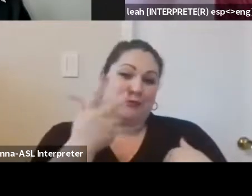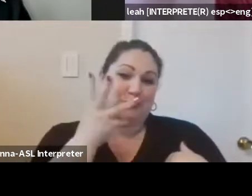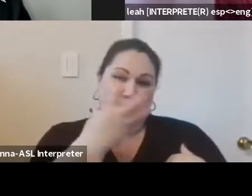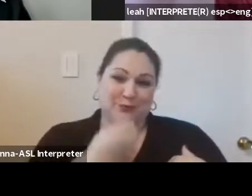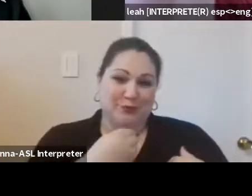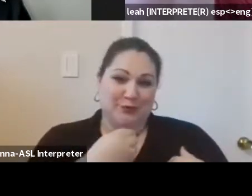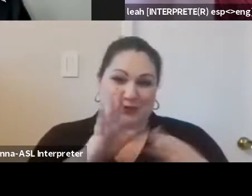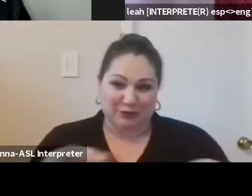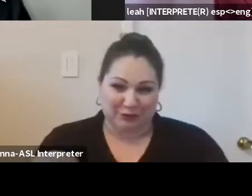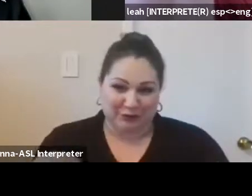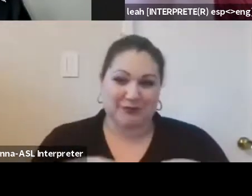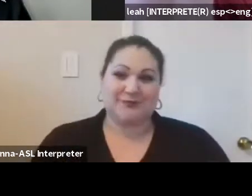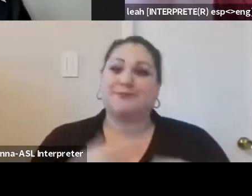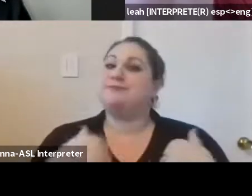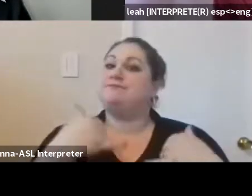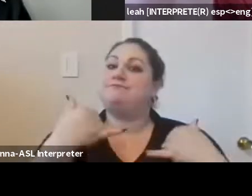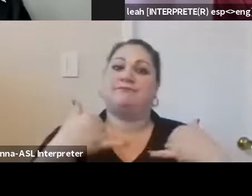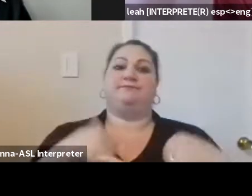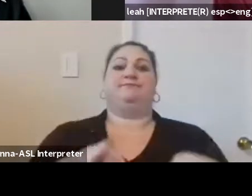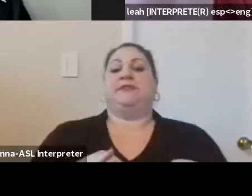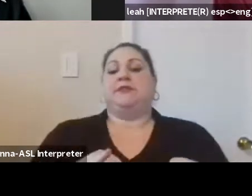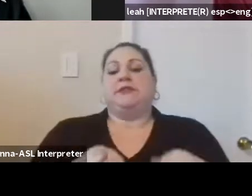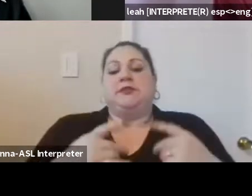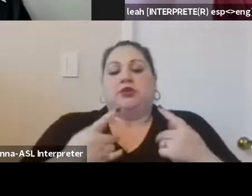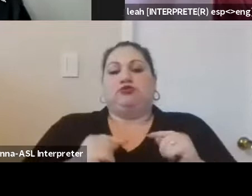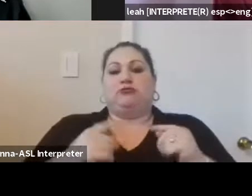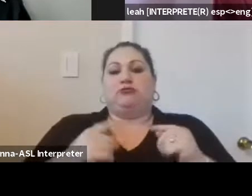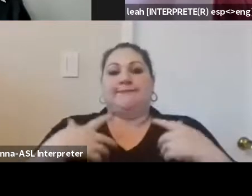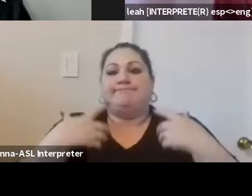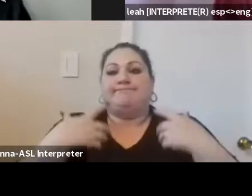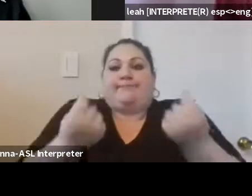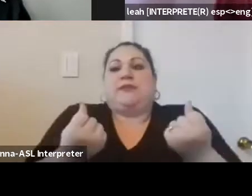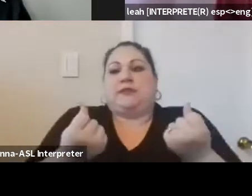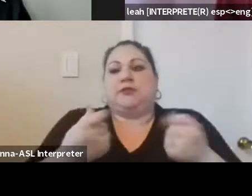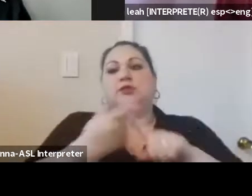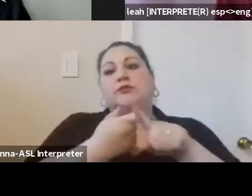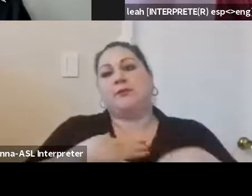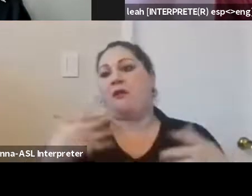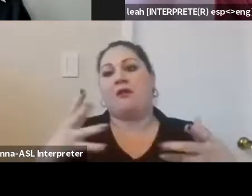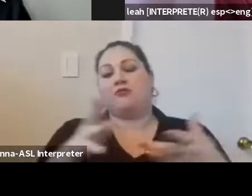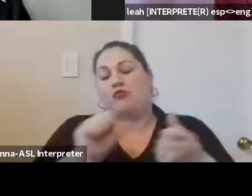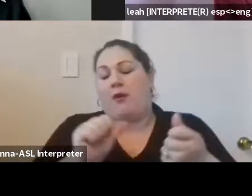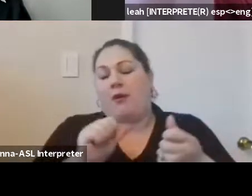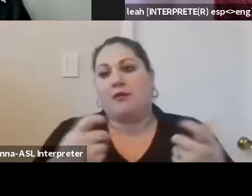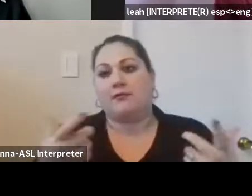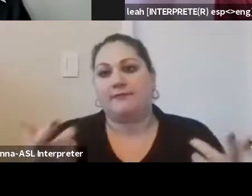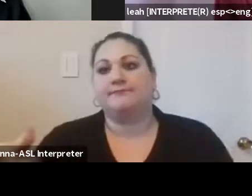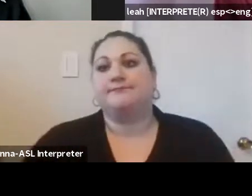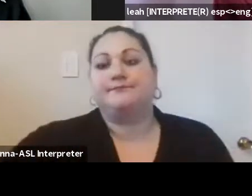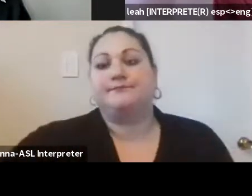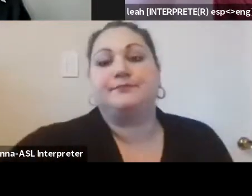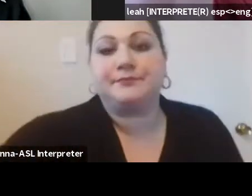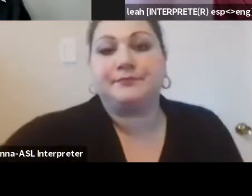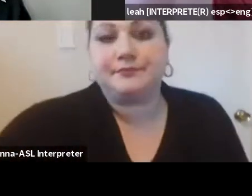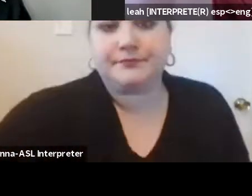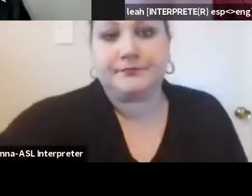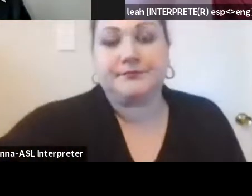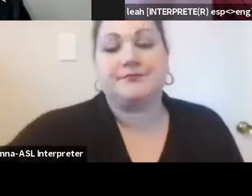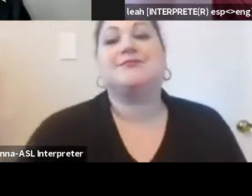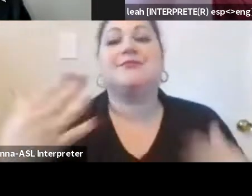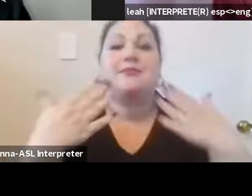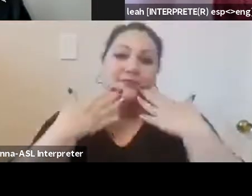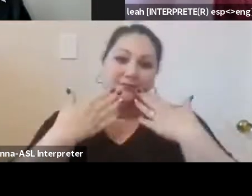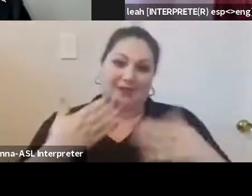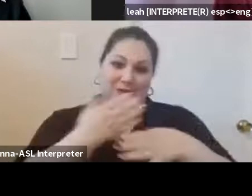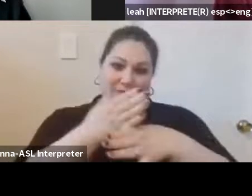and I'm still trying to heal from my trauma. Thank you. Thank you, ladies, for sharing. I'm going to circle back